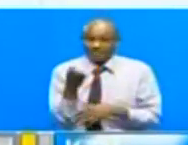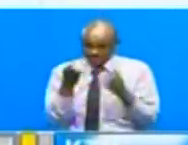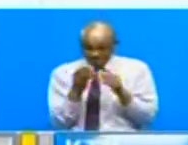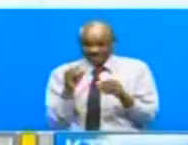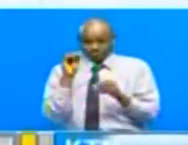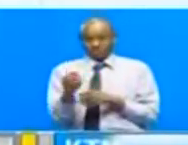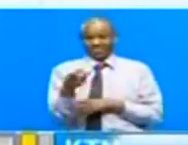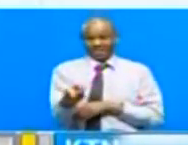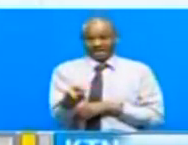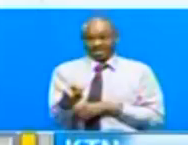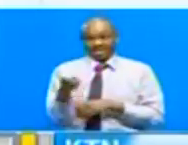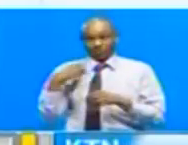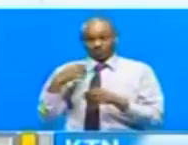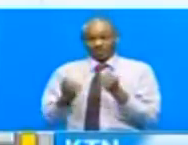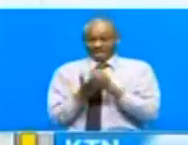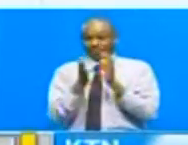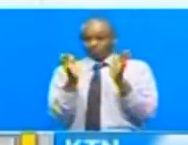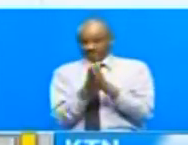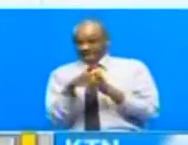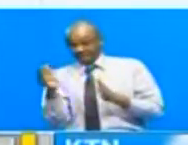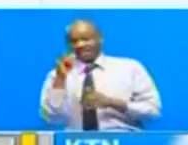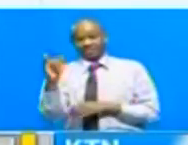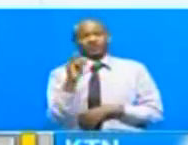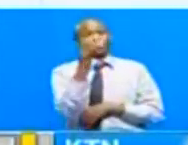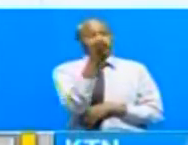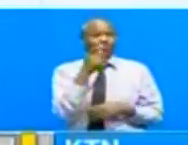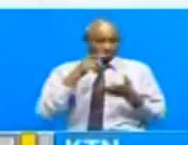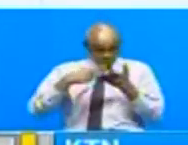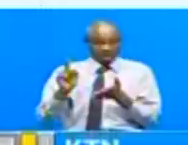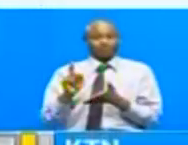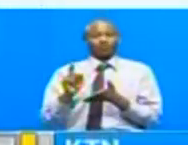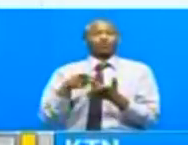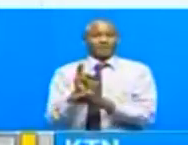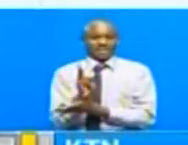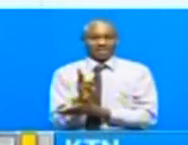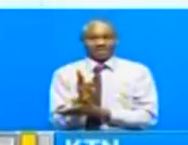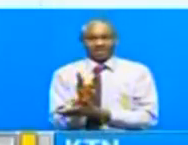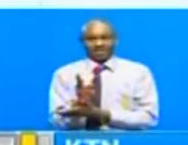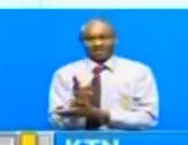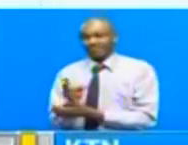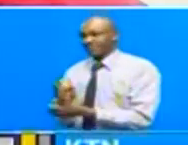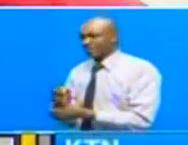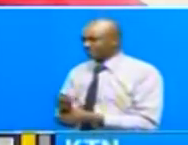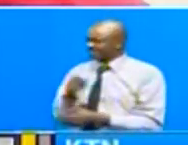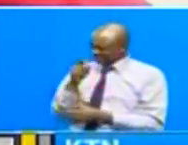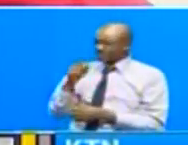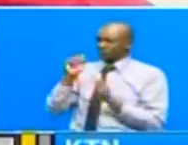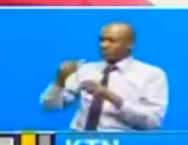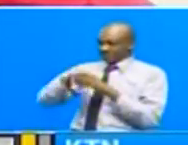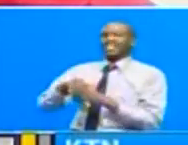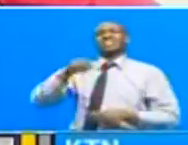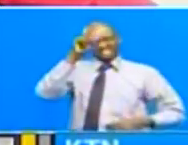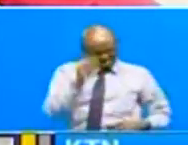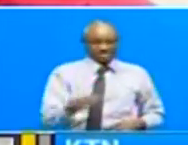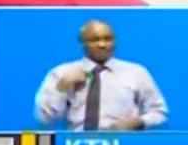just installed it into the system with the help of some individuals to approve payments ideally. But either way, it needed some help from the inside. It needed some